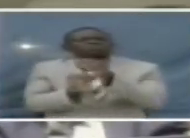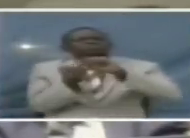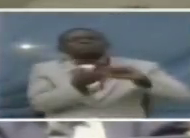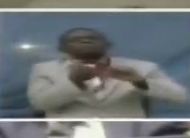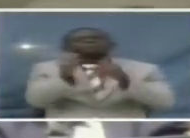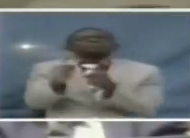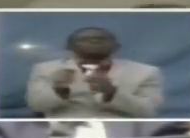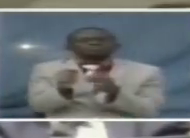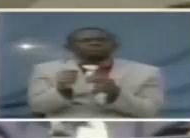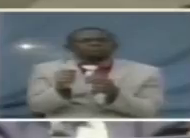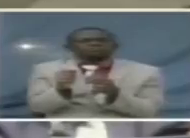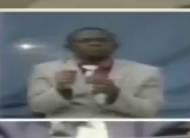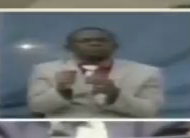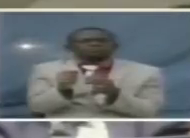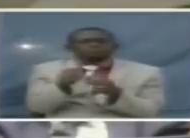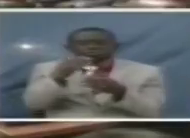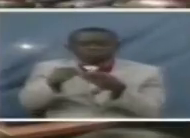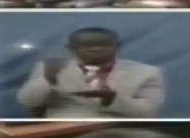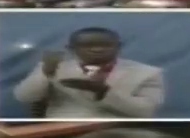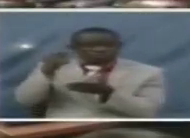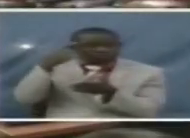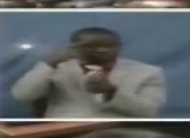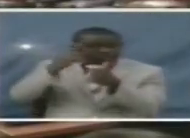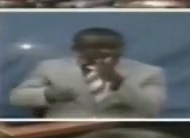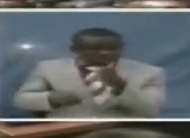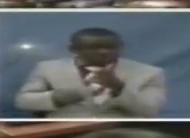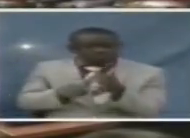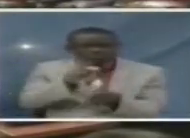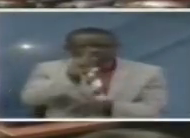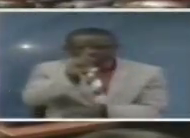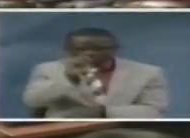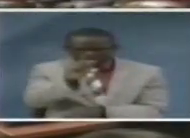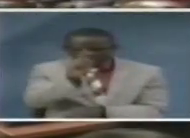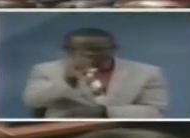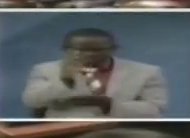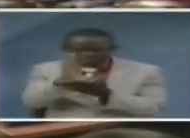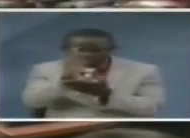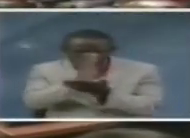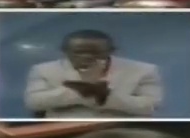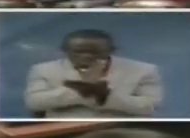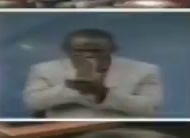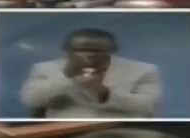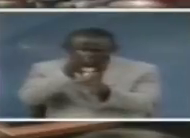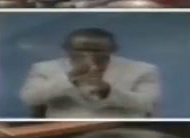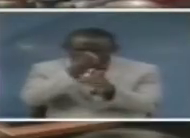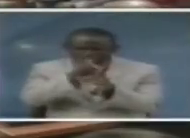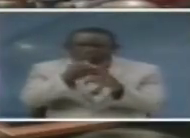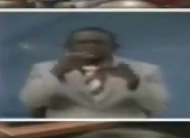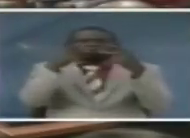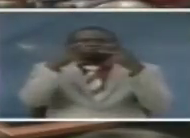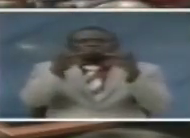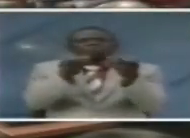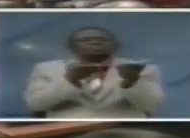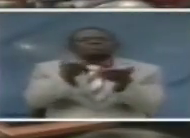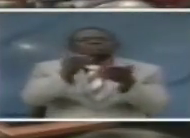social protection related expenditure. Significant provision under these functions include